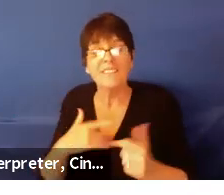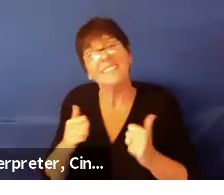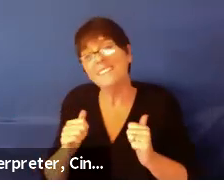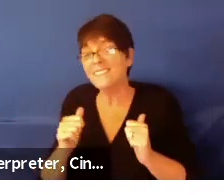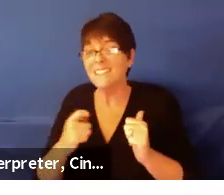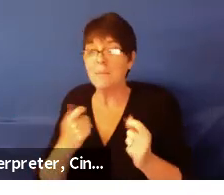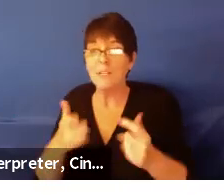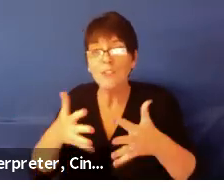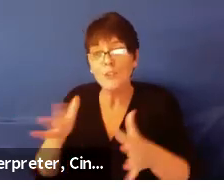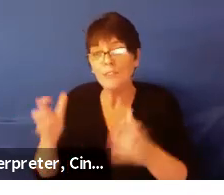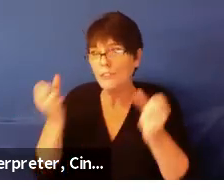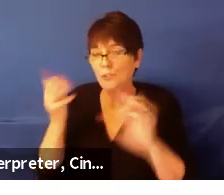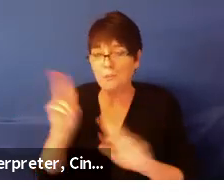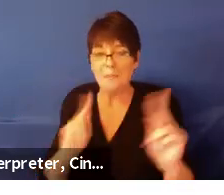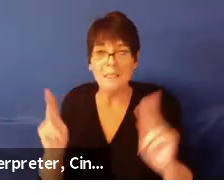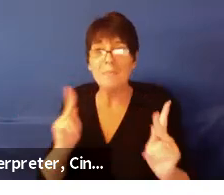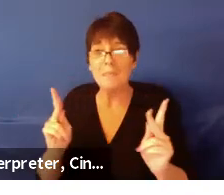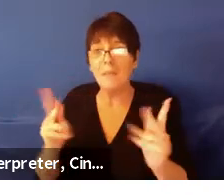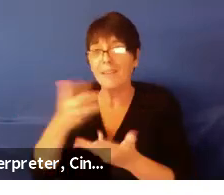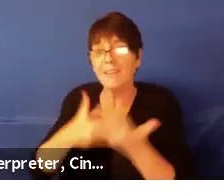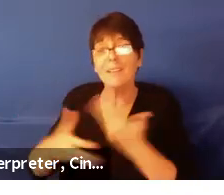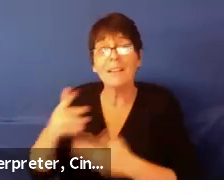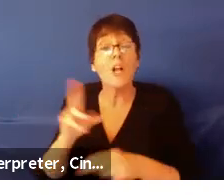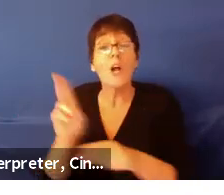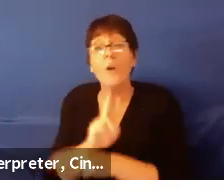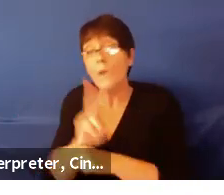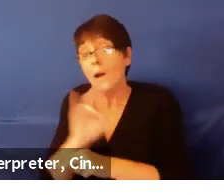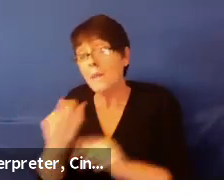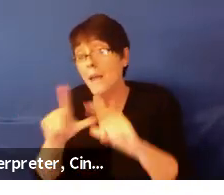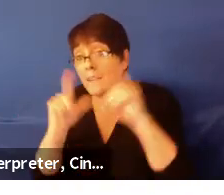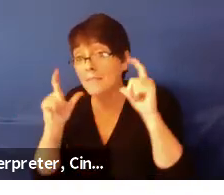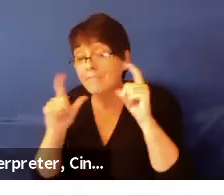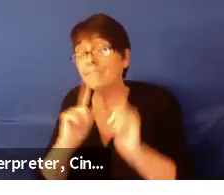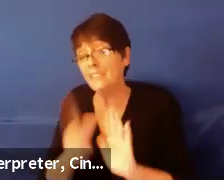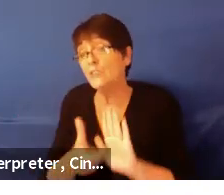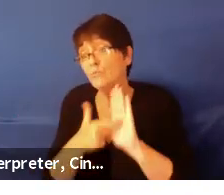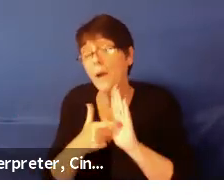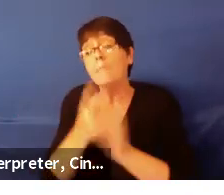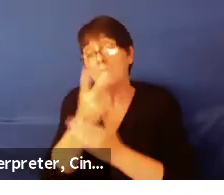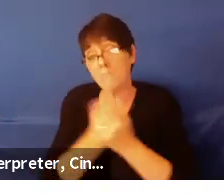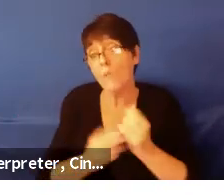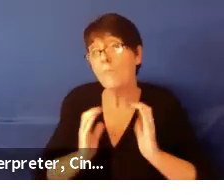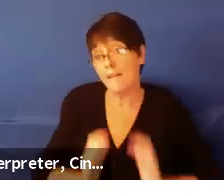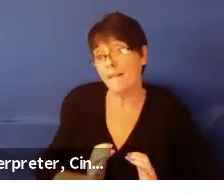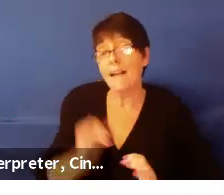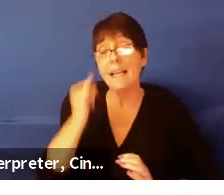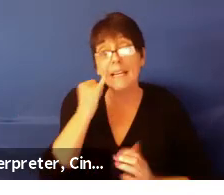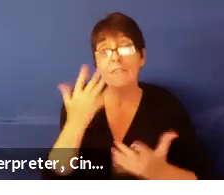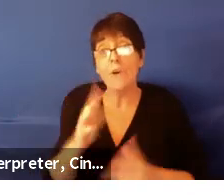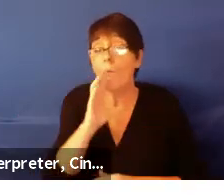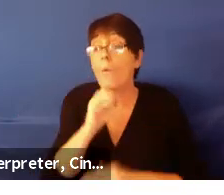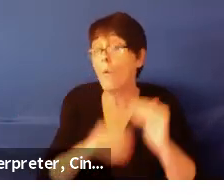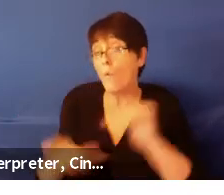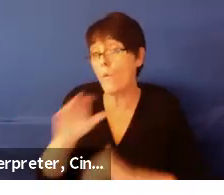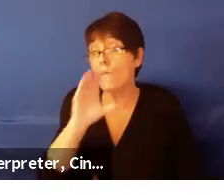be around so many people. Wearing of face coverings is required by both clients if you're over the age of 2